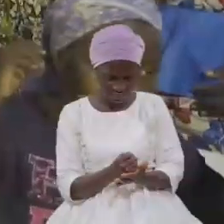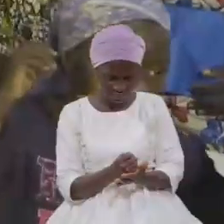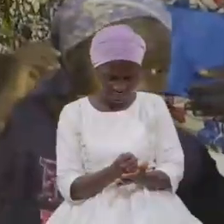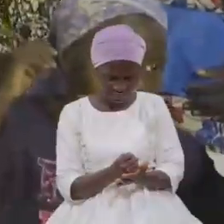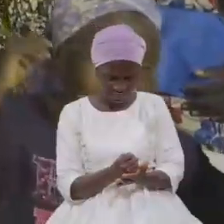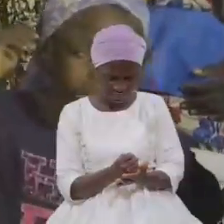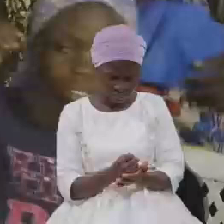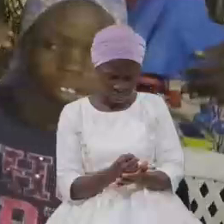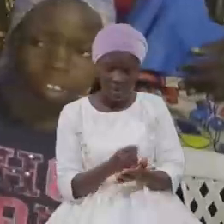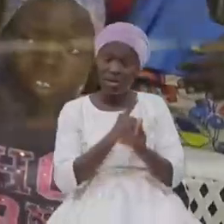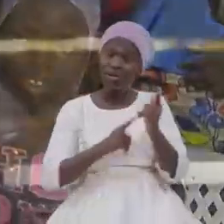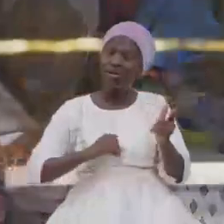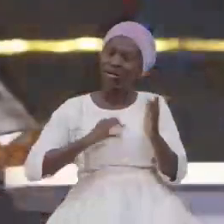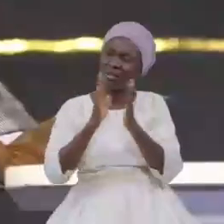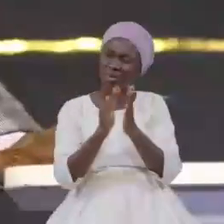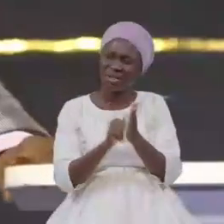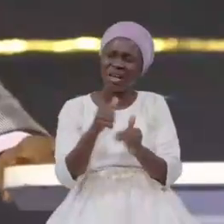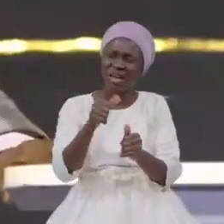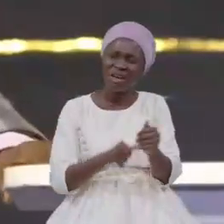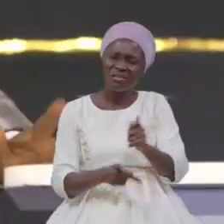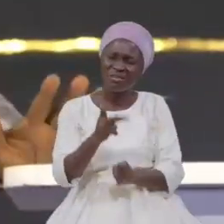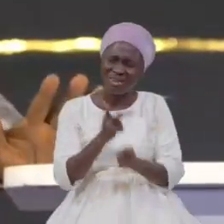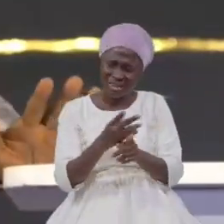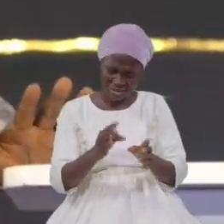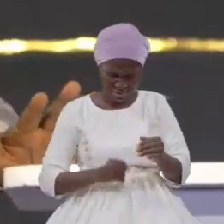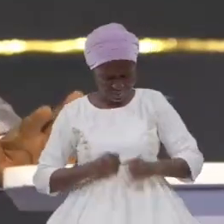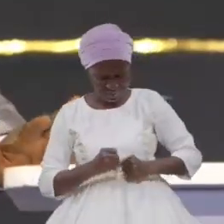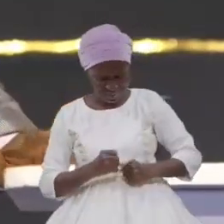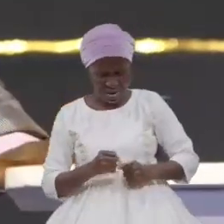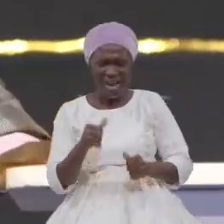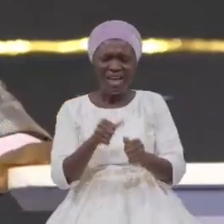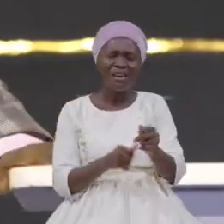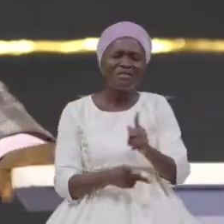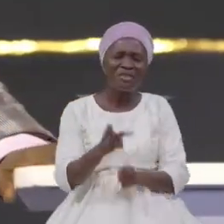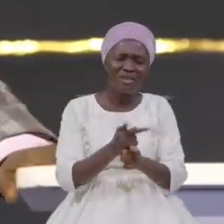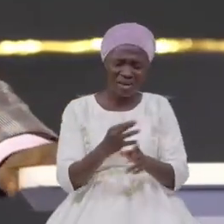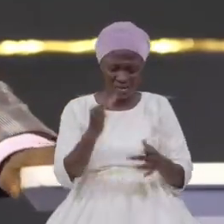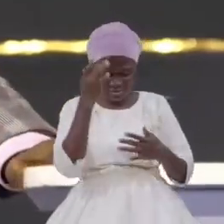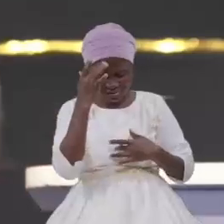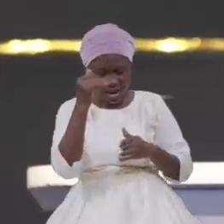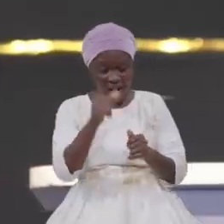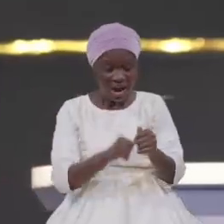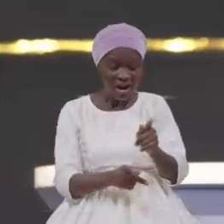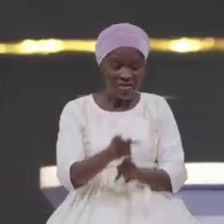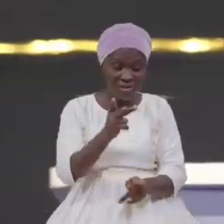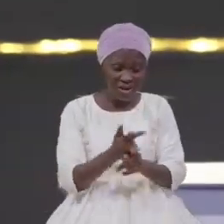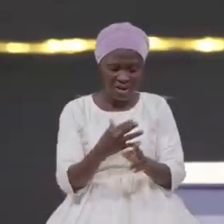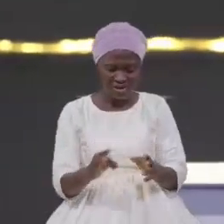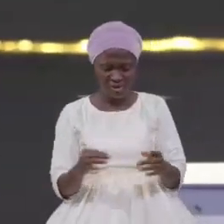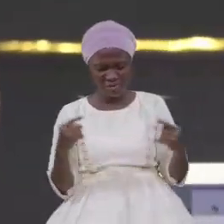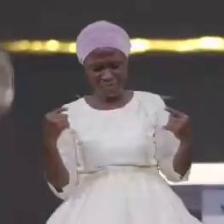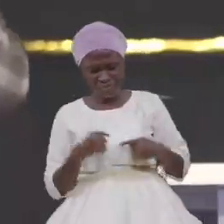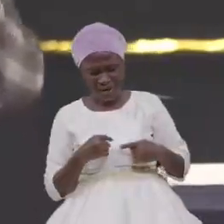I pray that every form of suffering, every form of disease, every form of ailment, as you